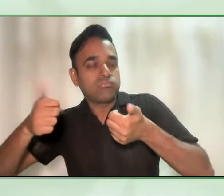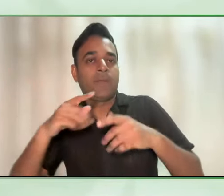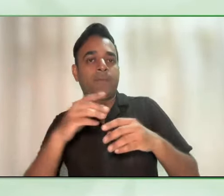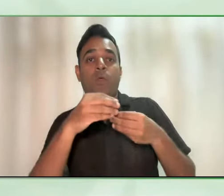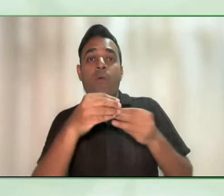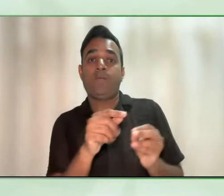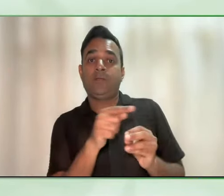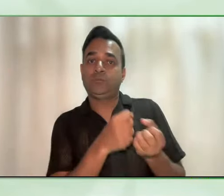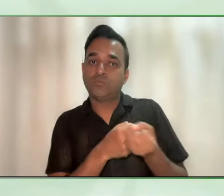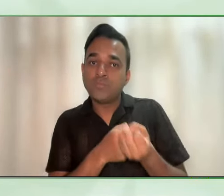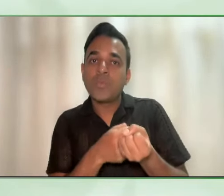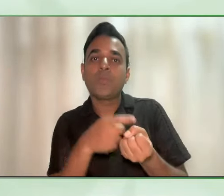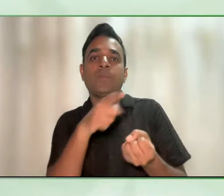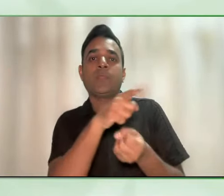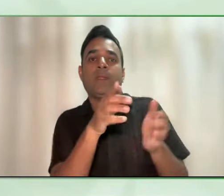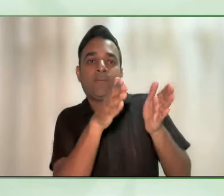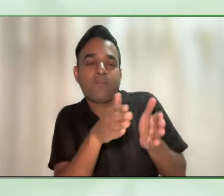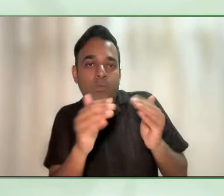Thank you, thank you.